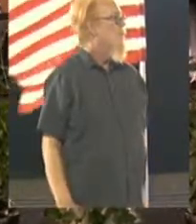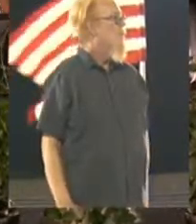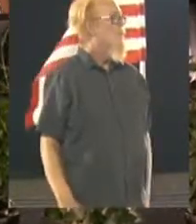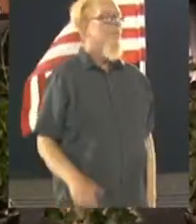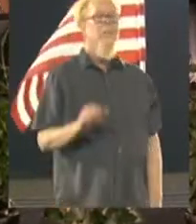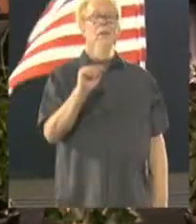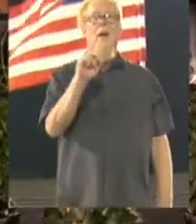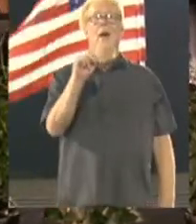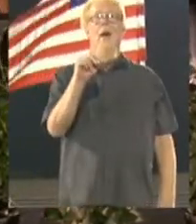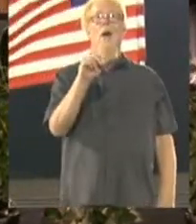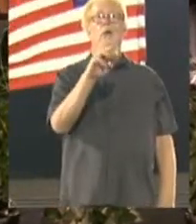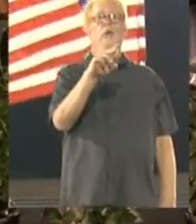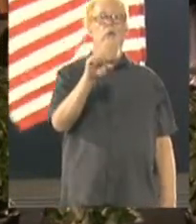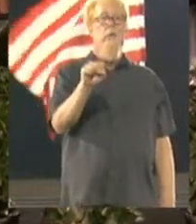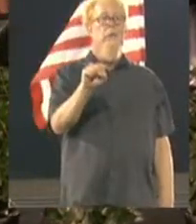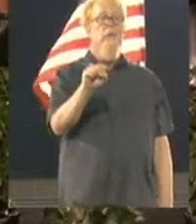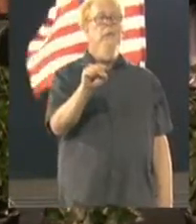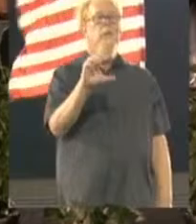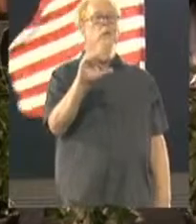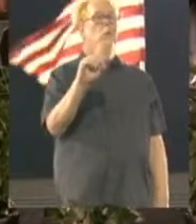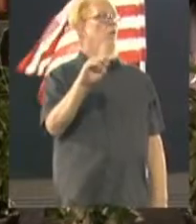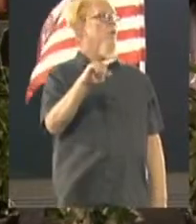Andres Cortez.